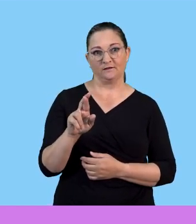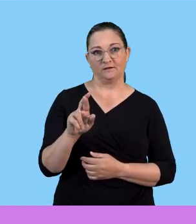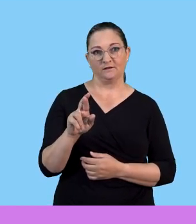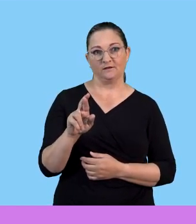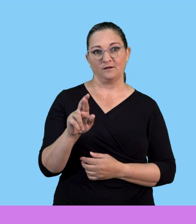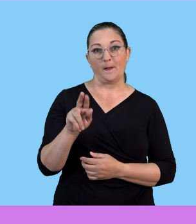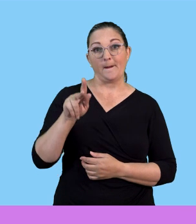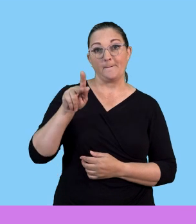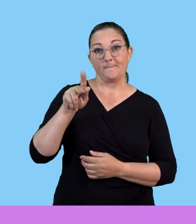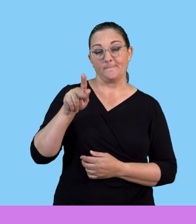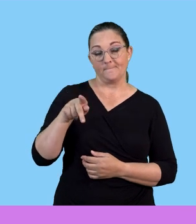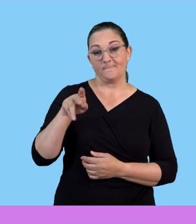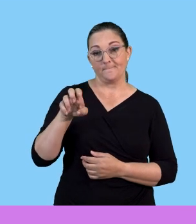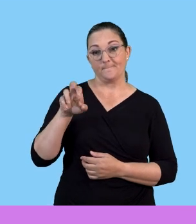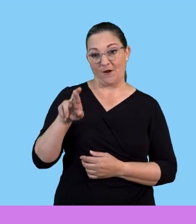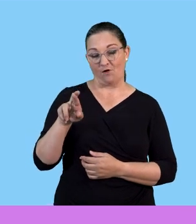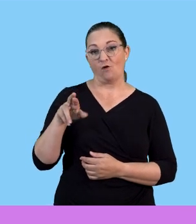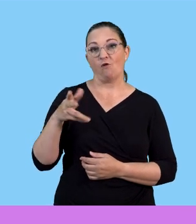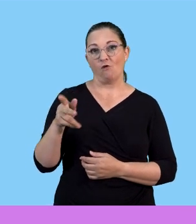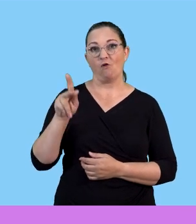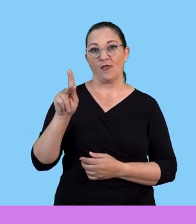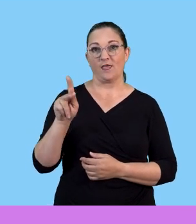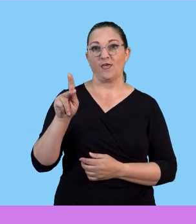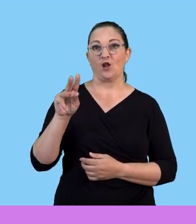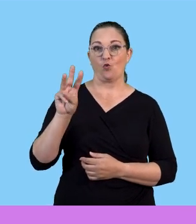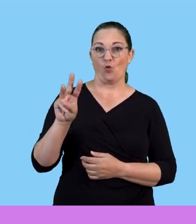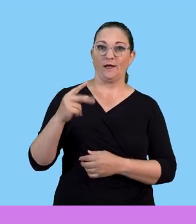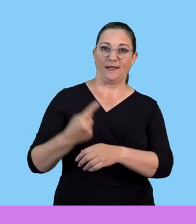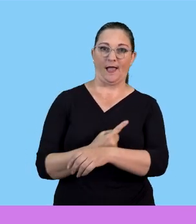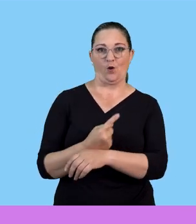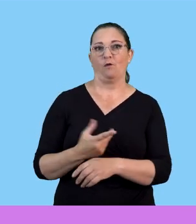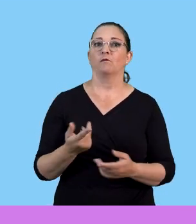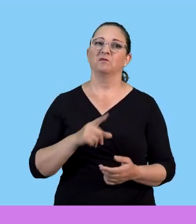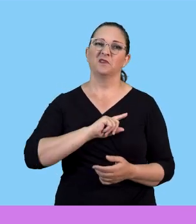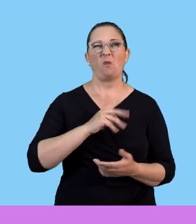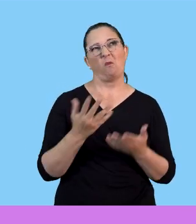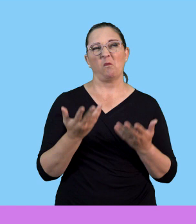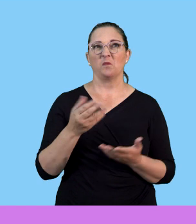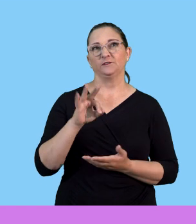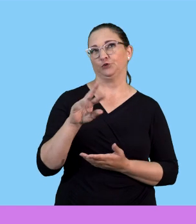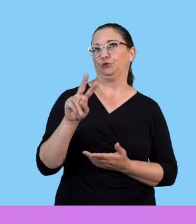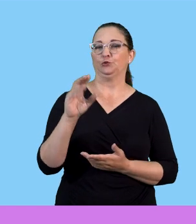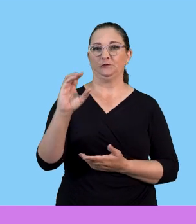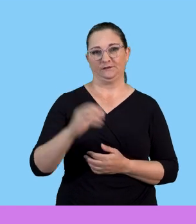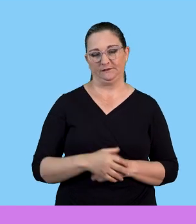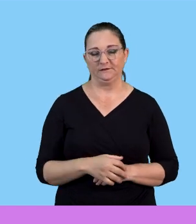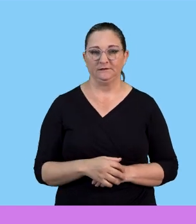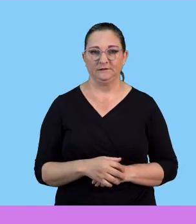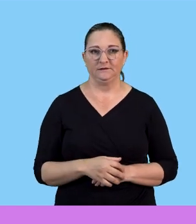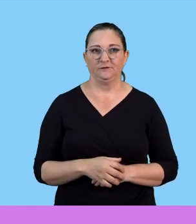0.315 rand per kilowatt hour. So it's almost 32